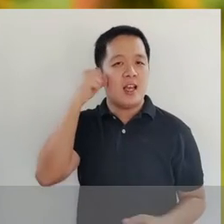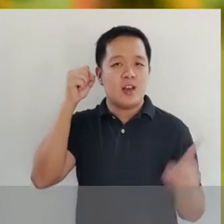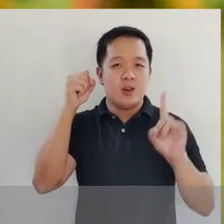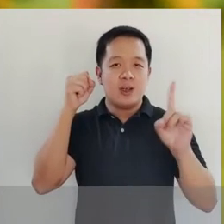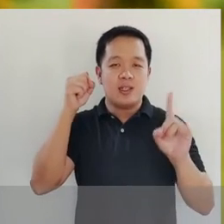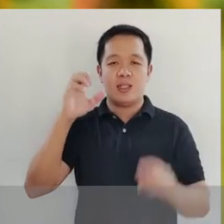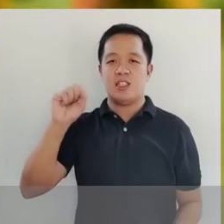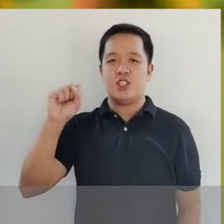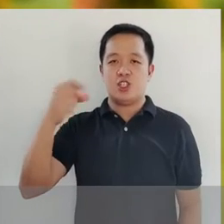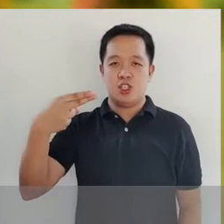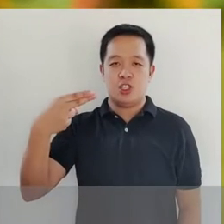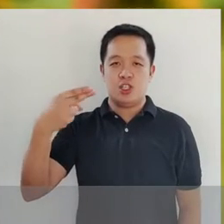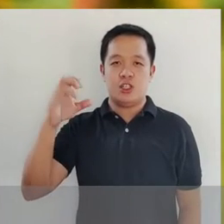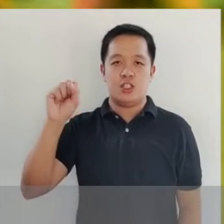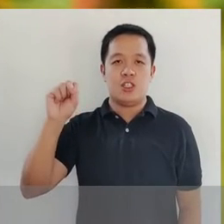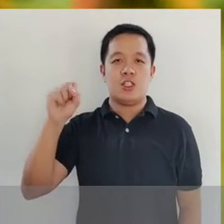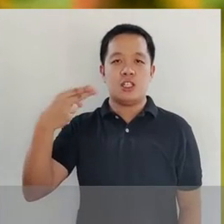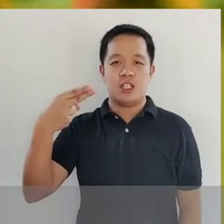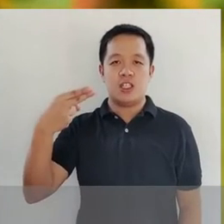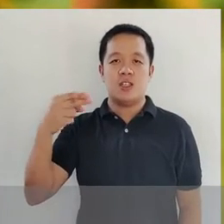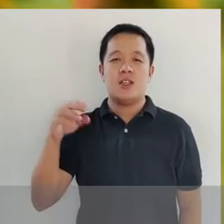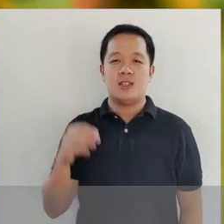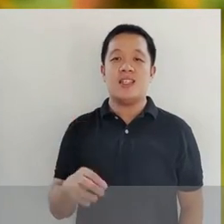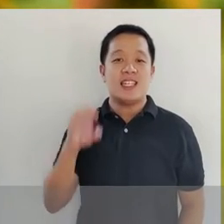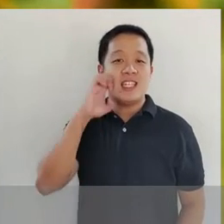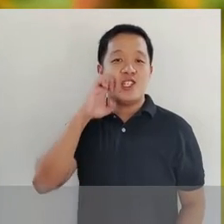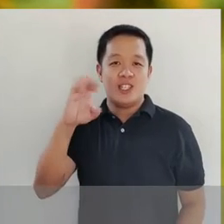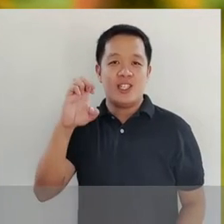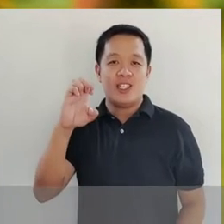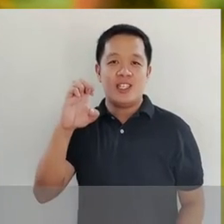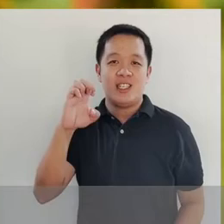like sh, as in she.